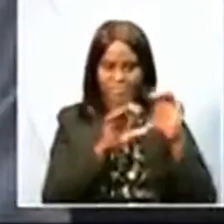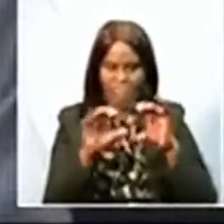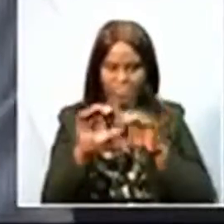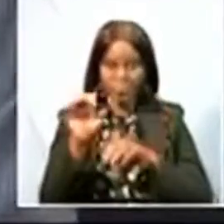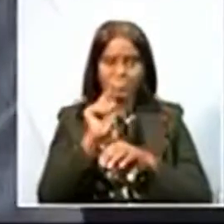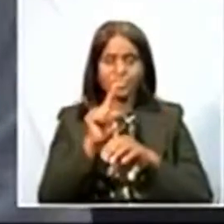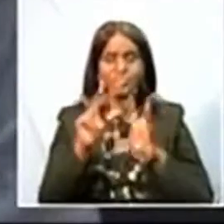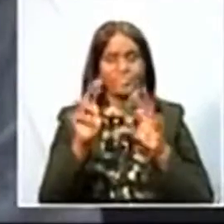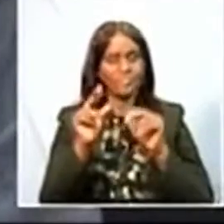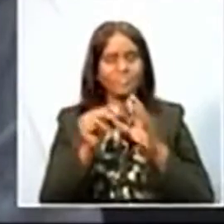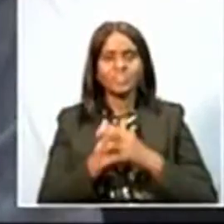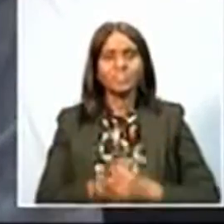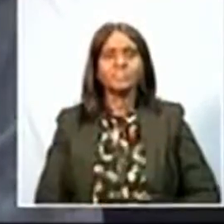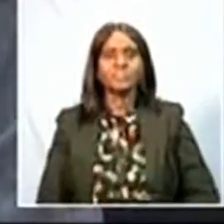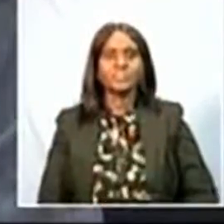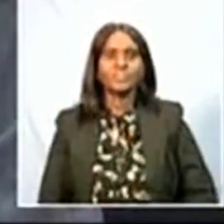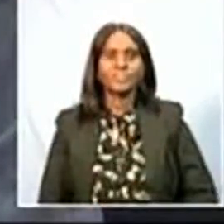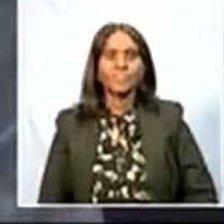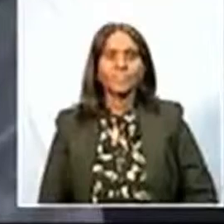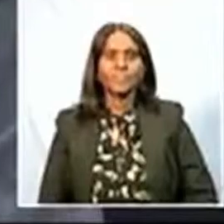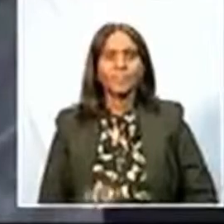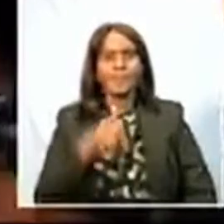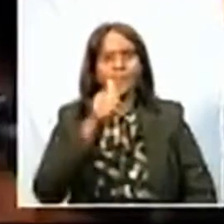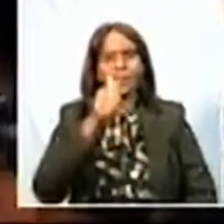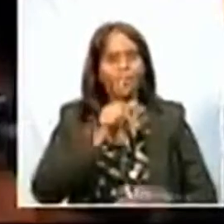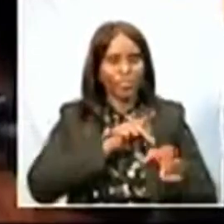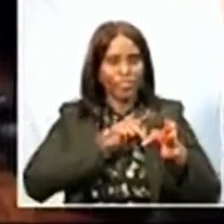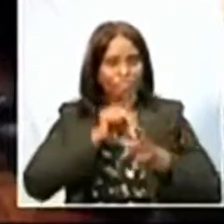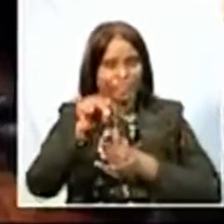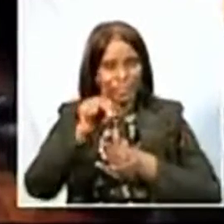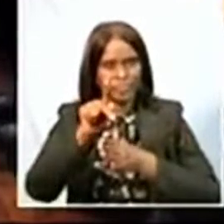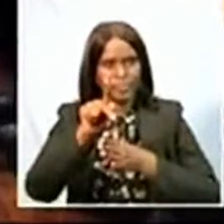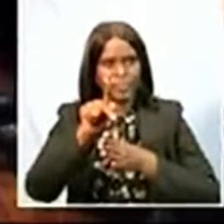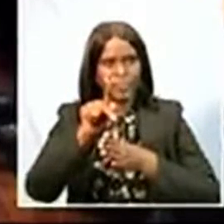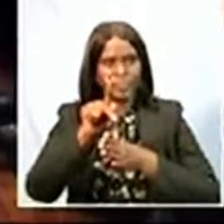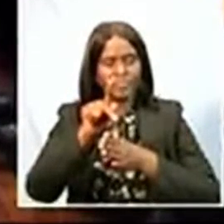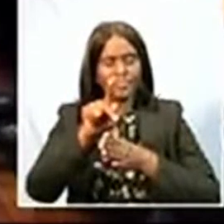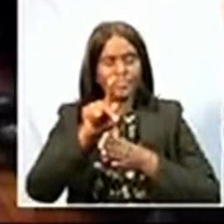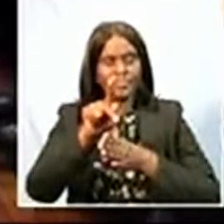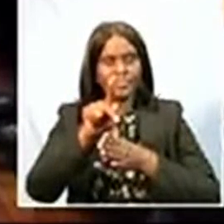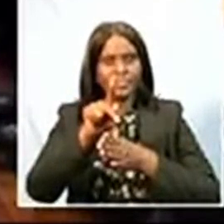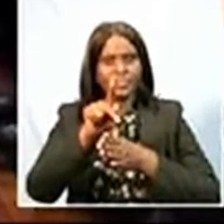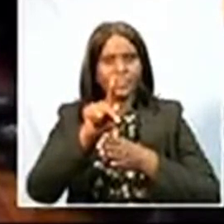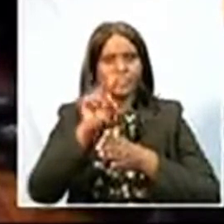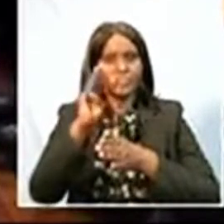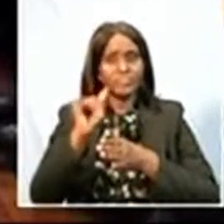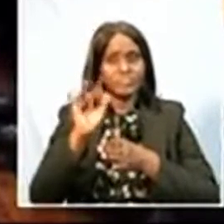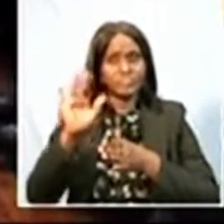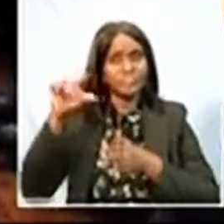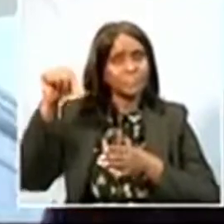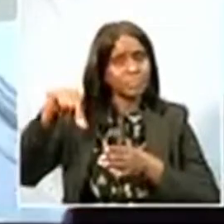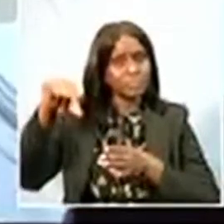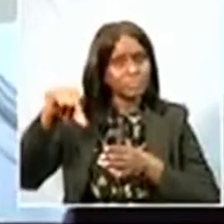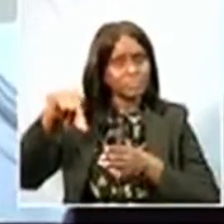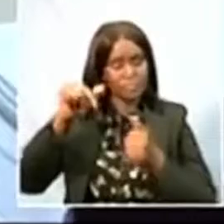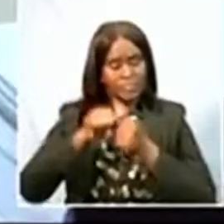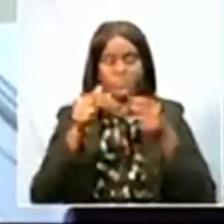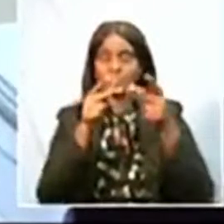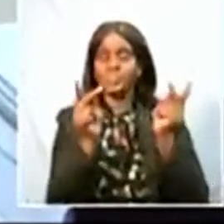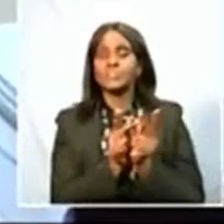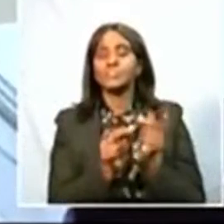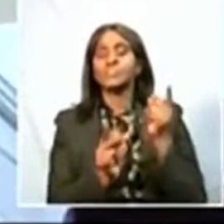You are a professional. by your qualification and